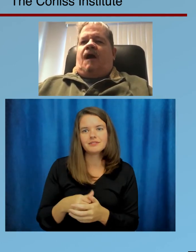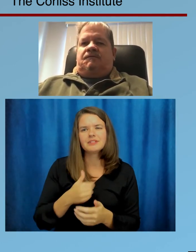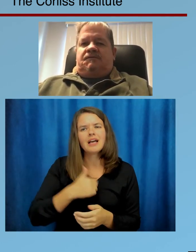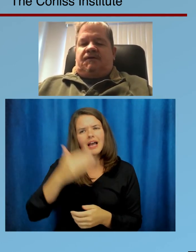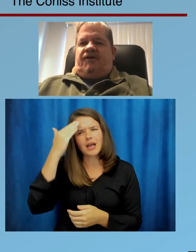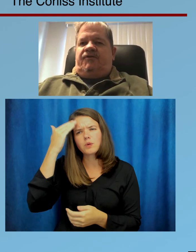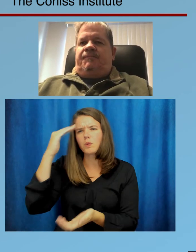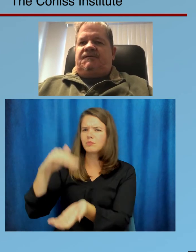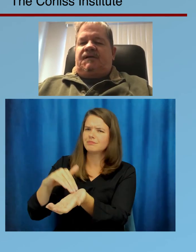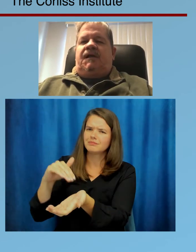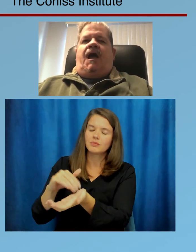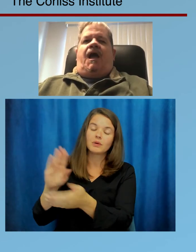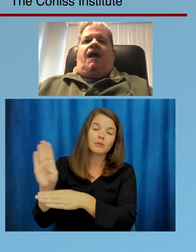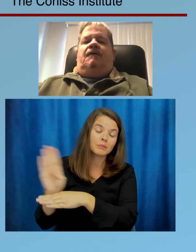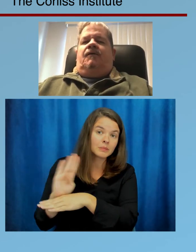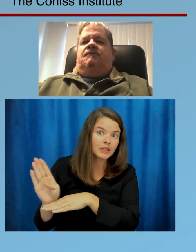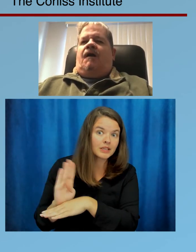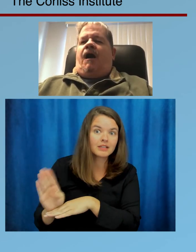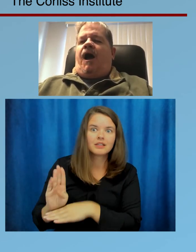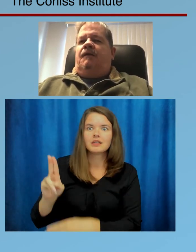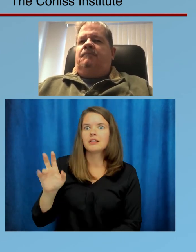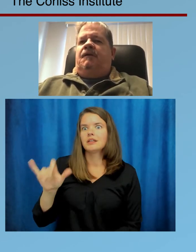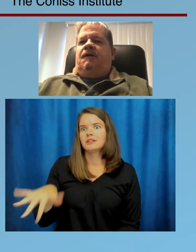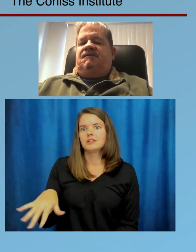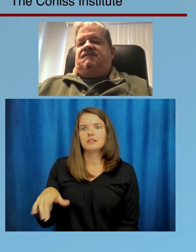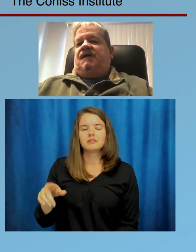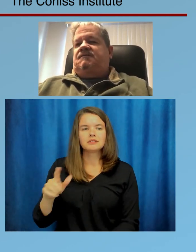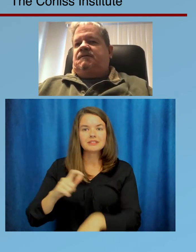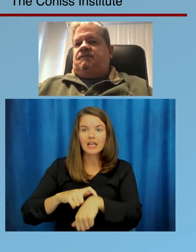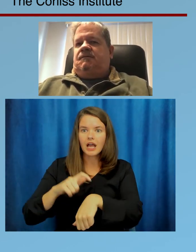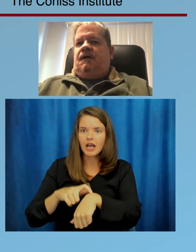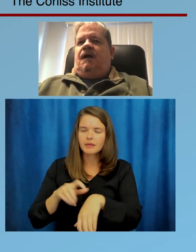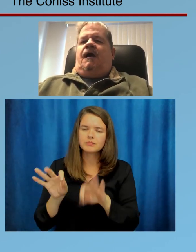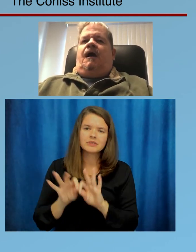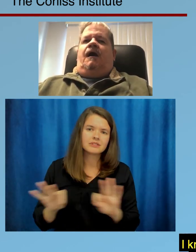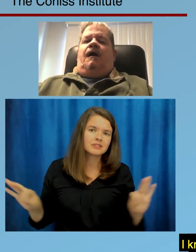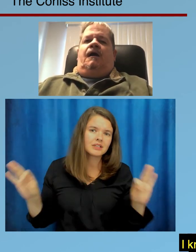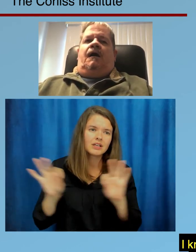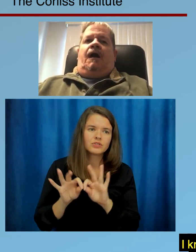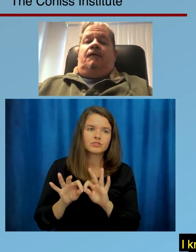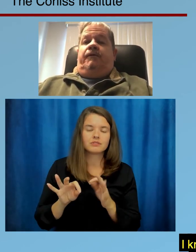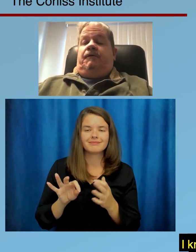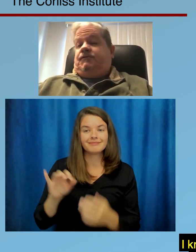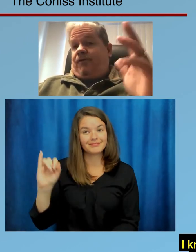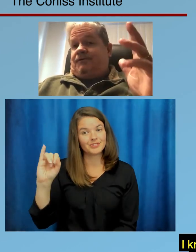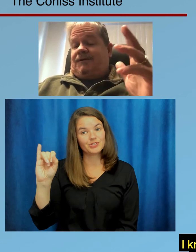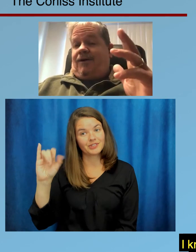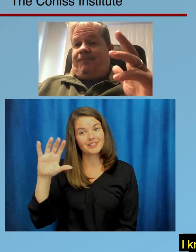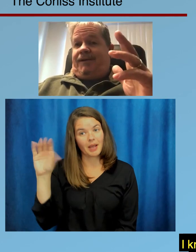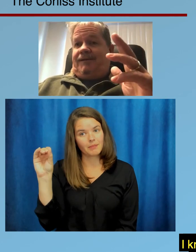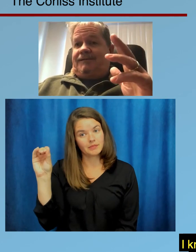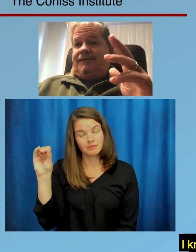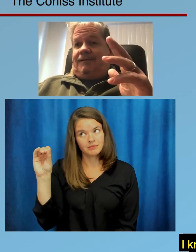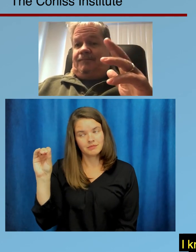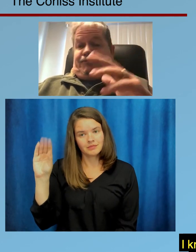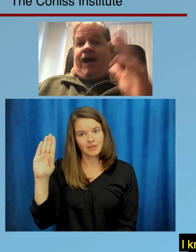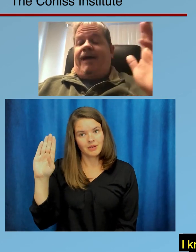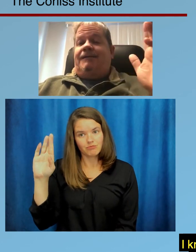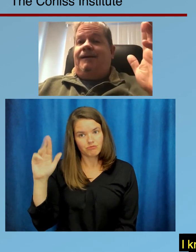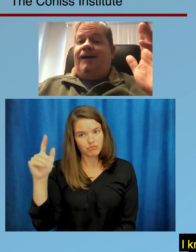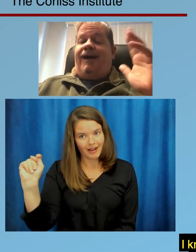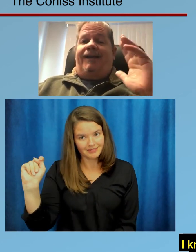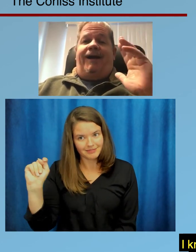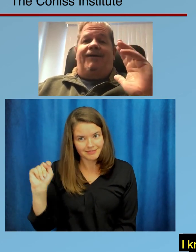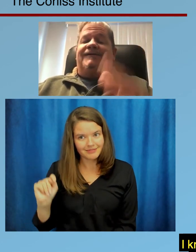I know doctors are very busy. I know time is essential. I know the insurance company is a